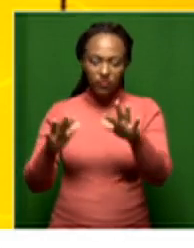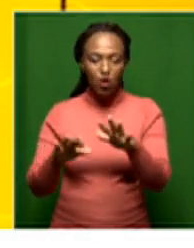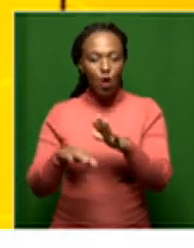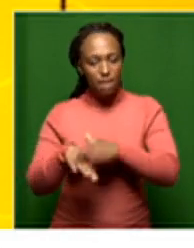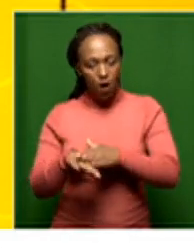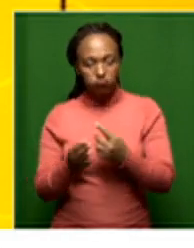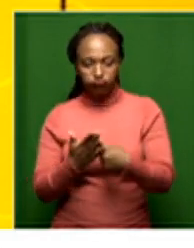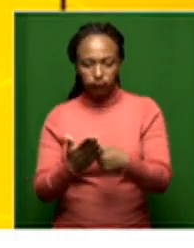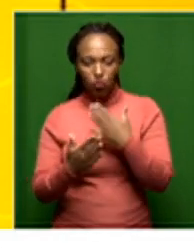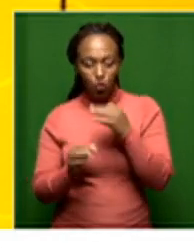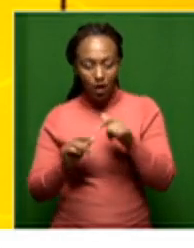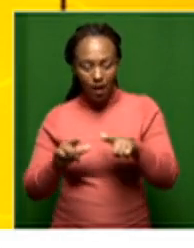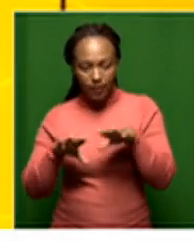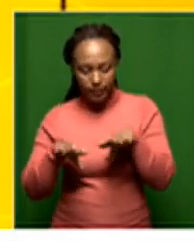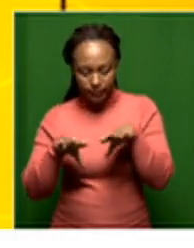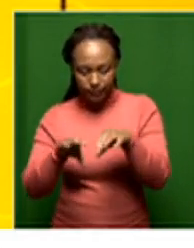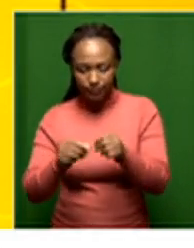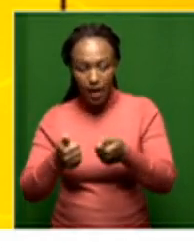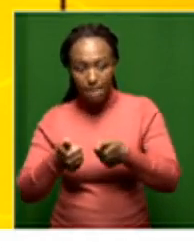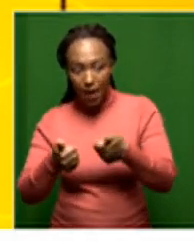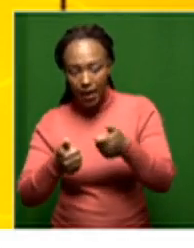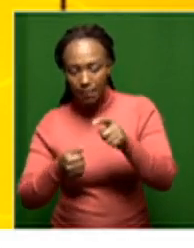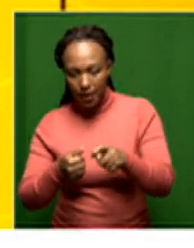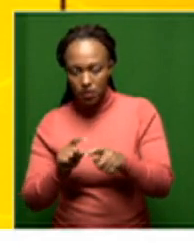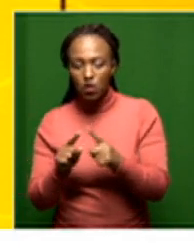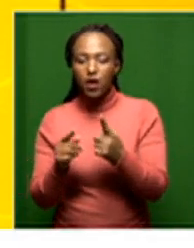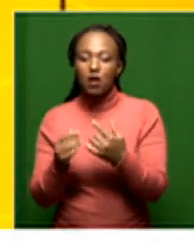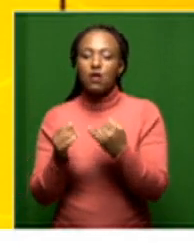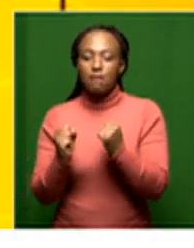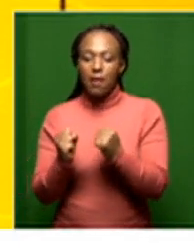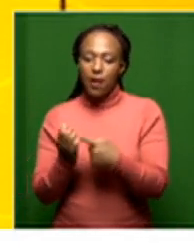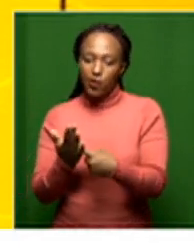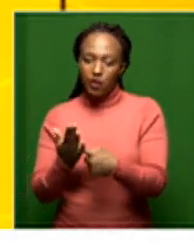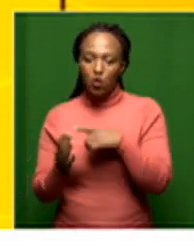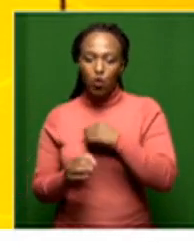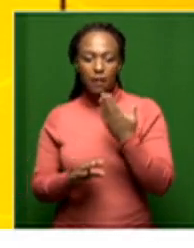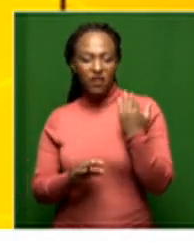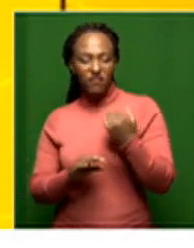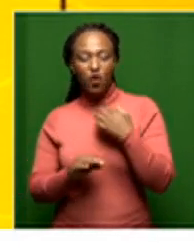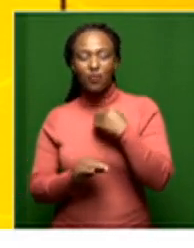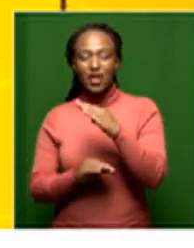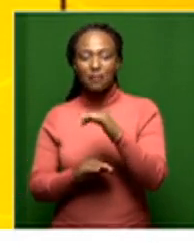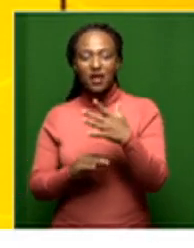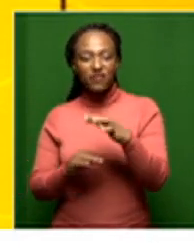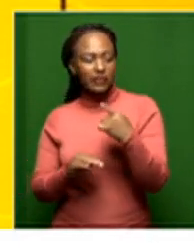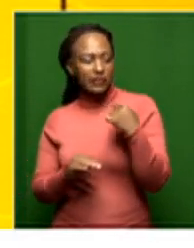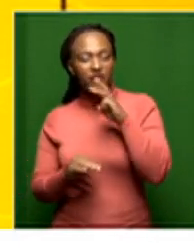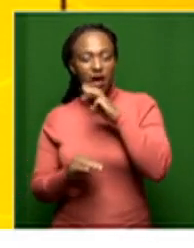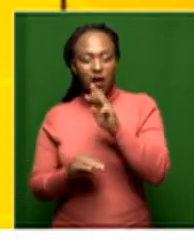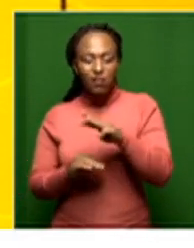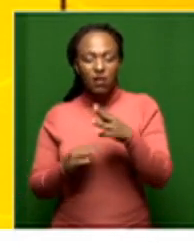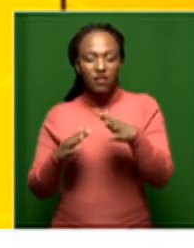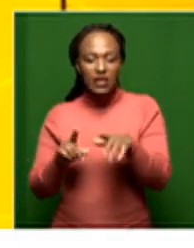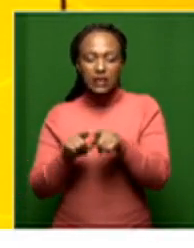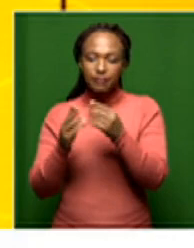discussions on land redistribution, and this is what we're talking about. The legislation was gazetted on Friday and it was submitted